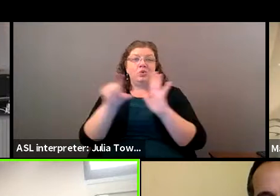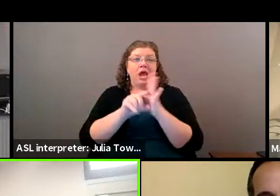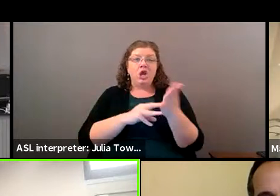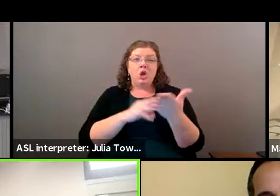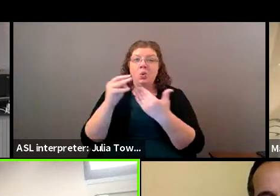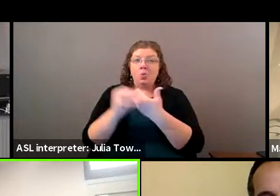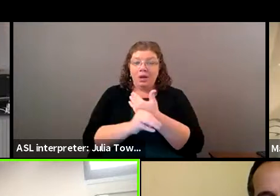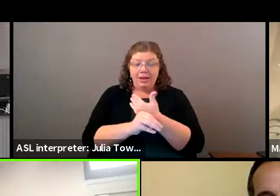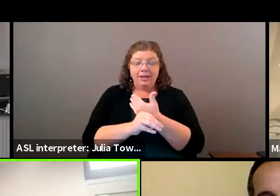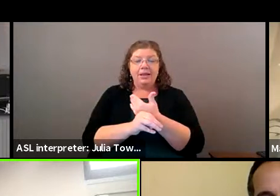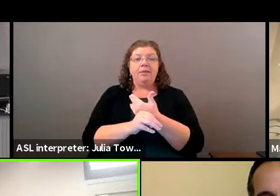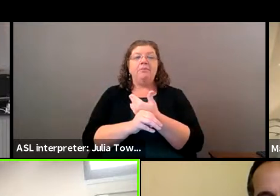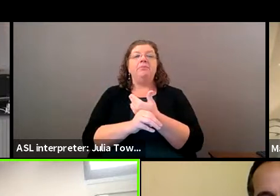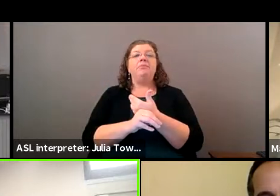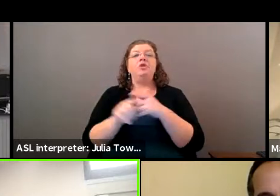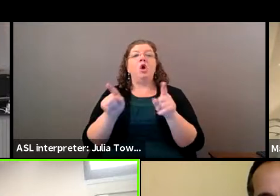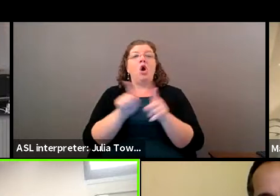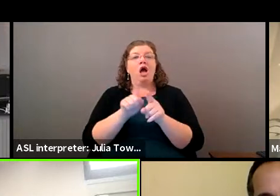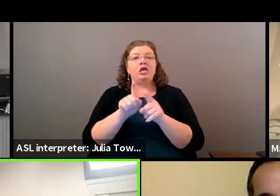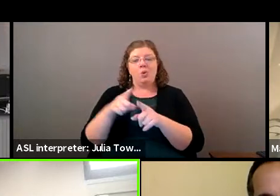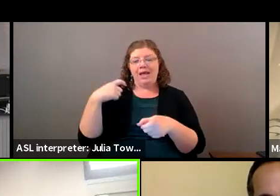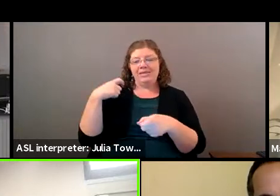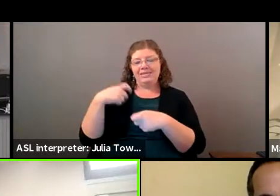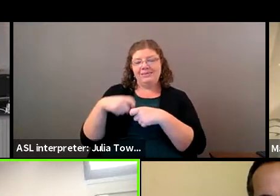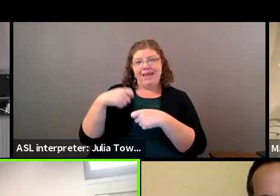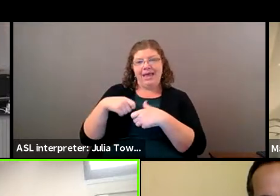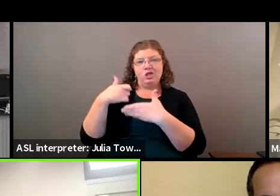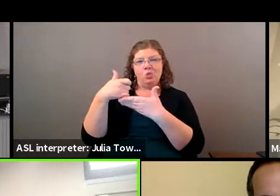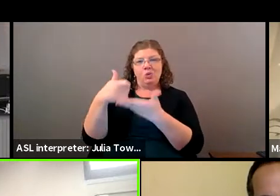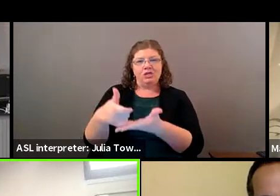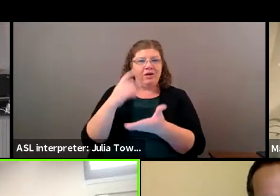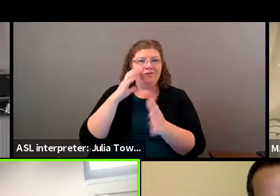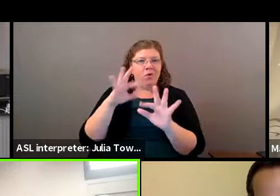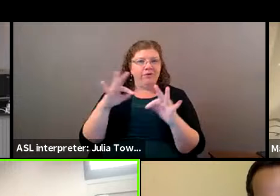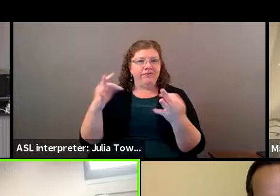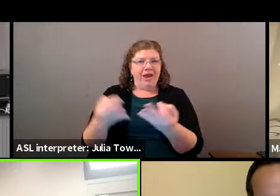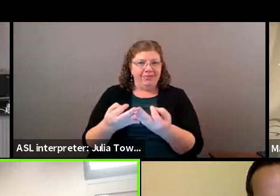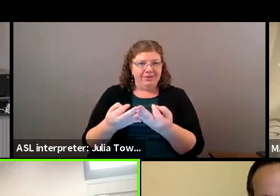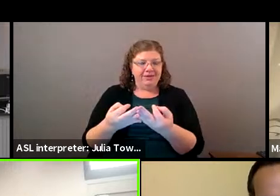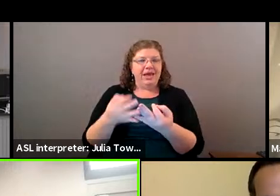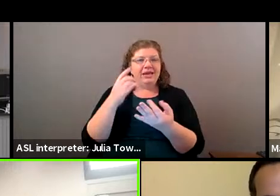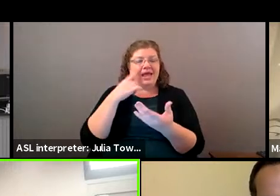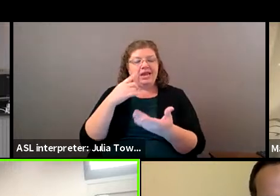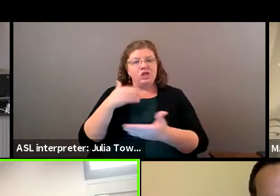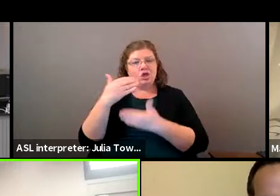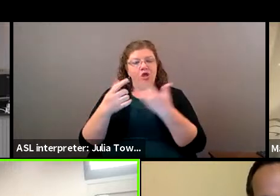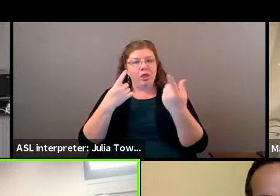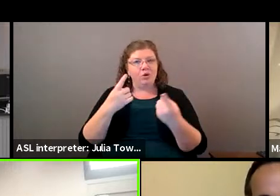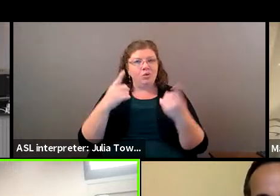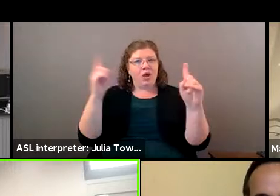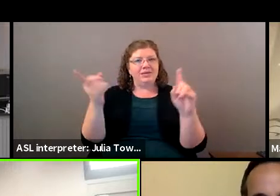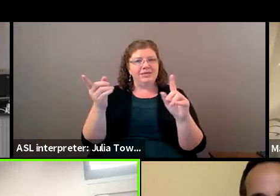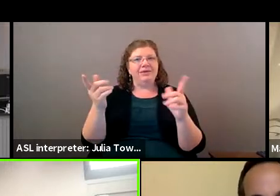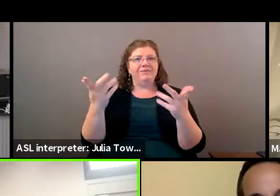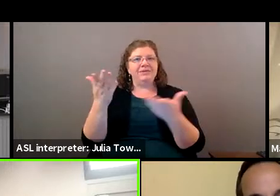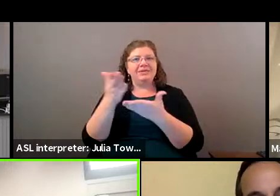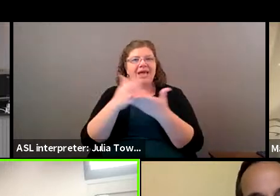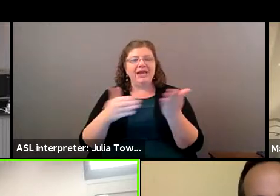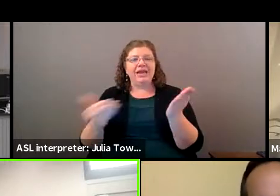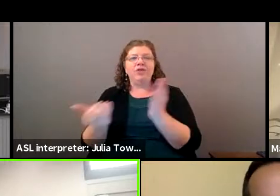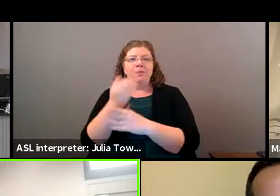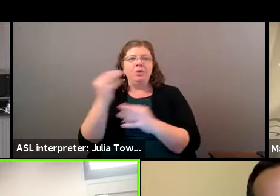curriculum that also has Spanish resources for families and is on the progressive side of mathematics and the new math